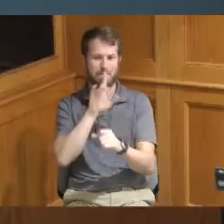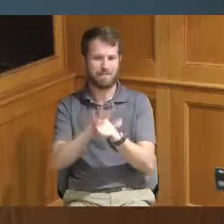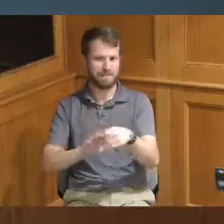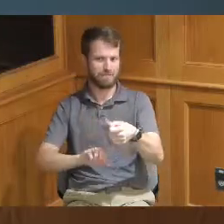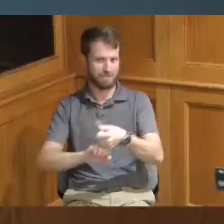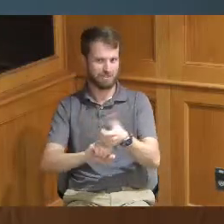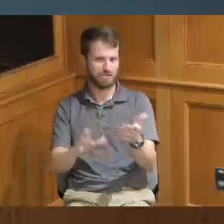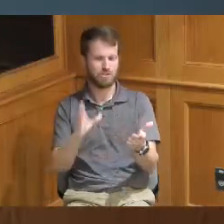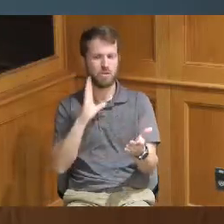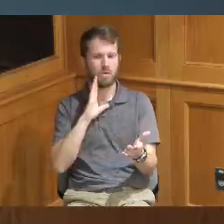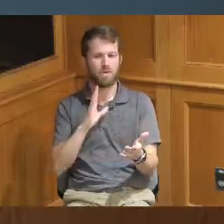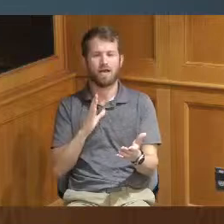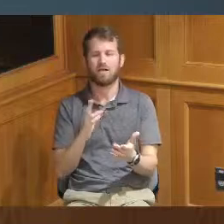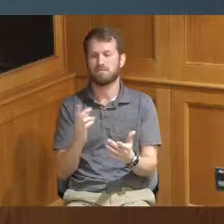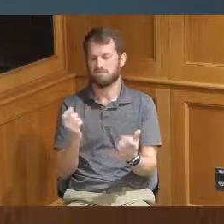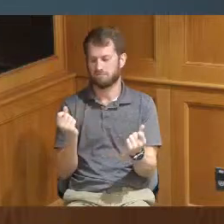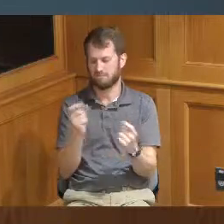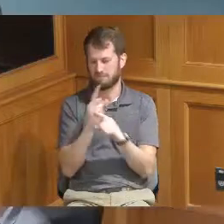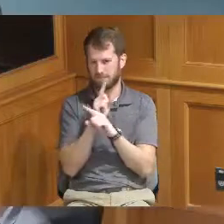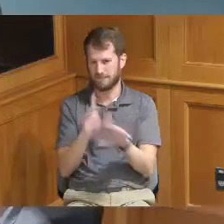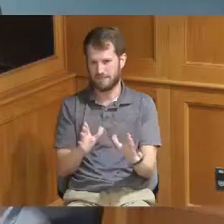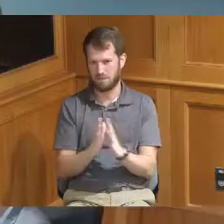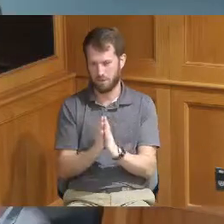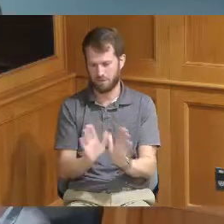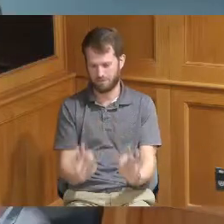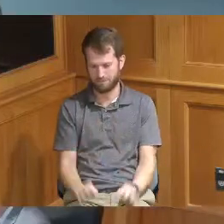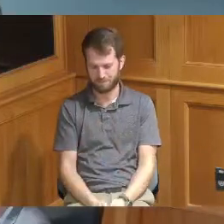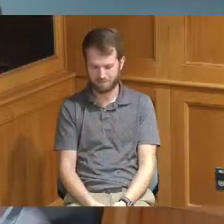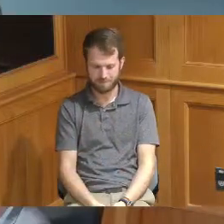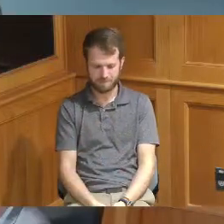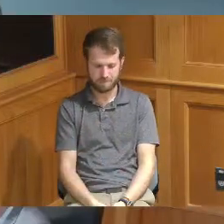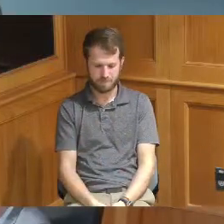us in a moment of silent prayer.